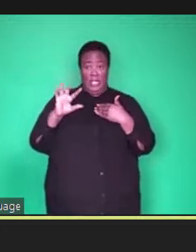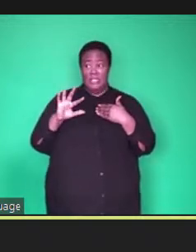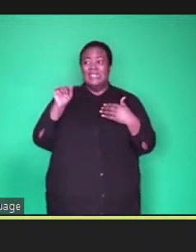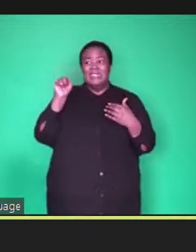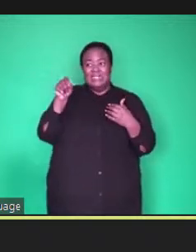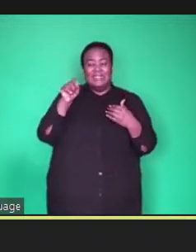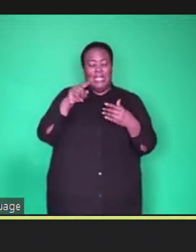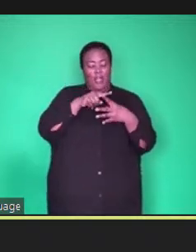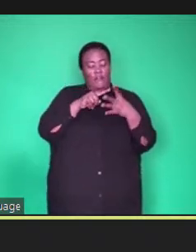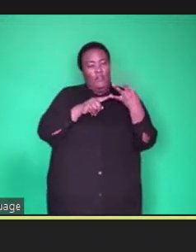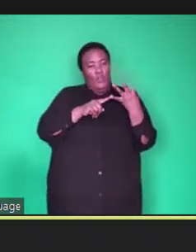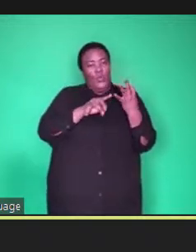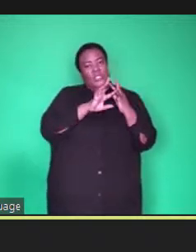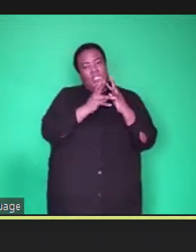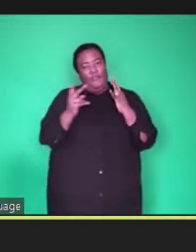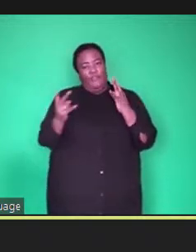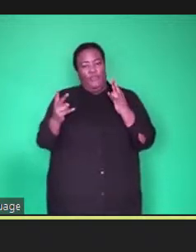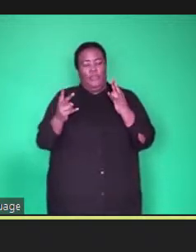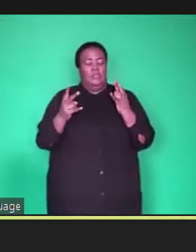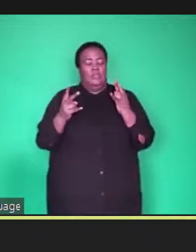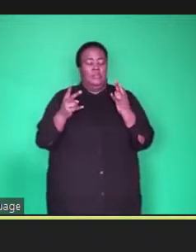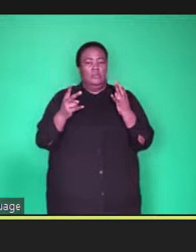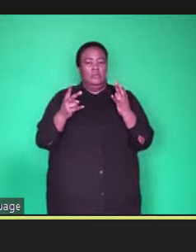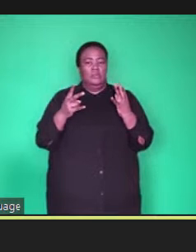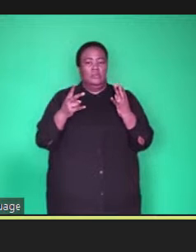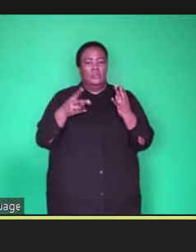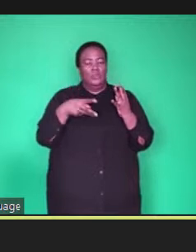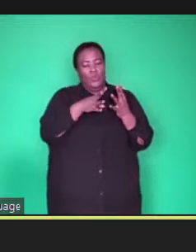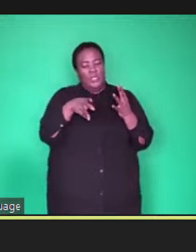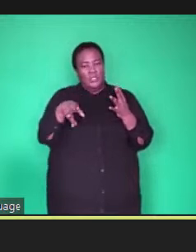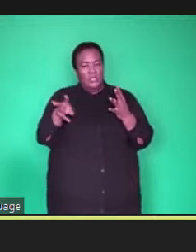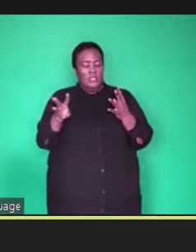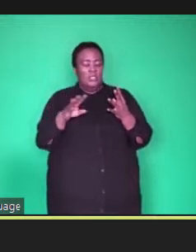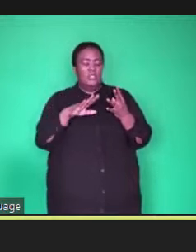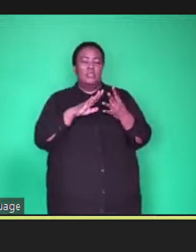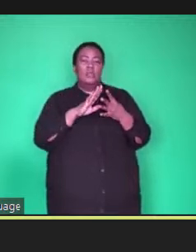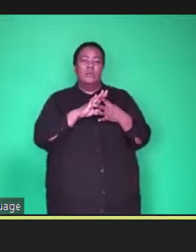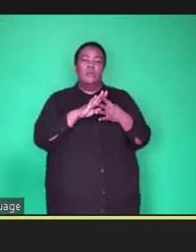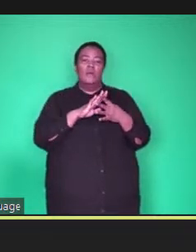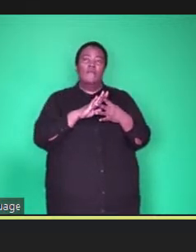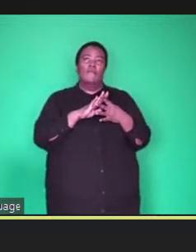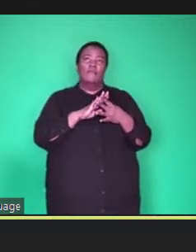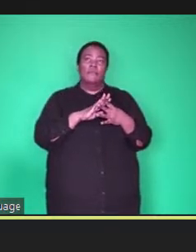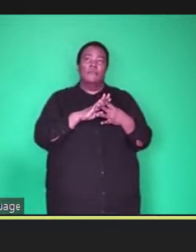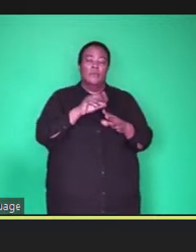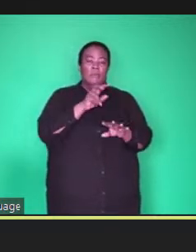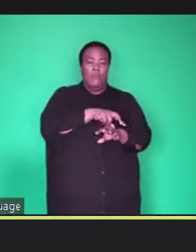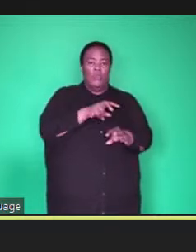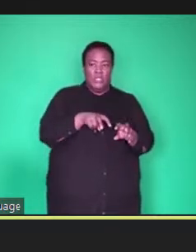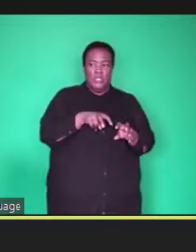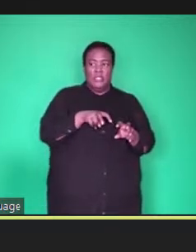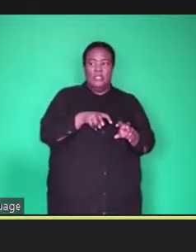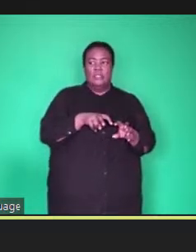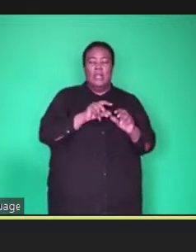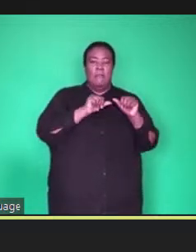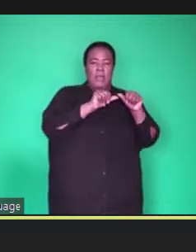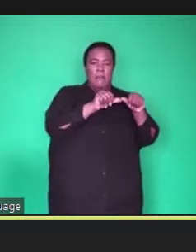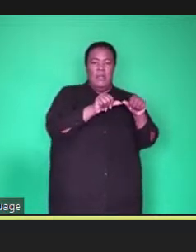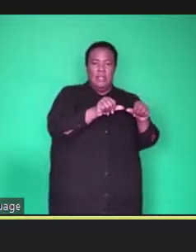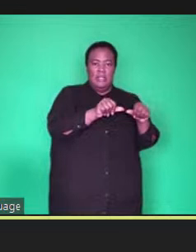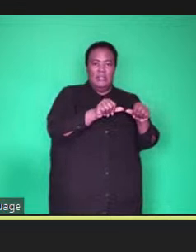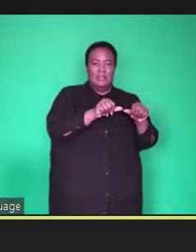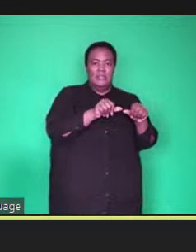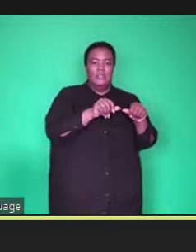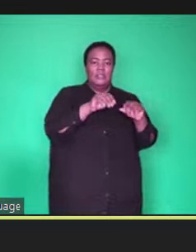are 4 different types of migrations. The permanent type here, which is declining over time in these rural areas.